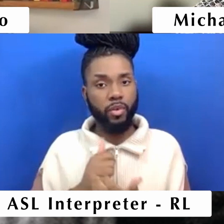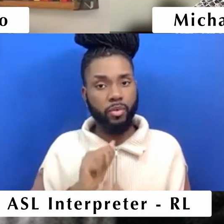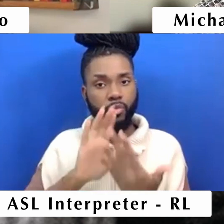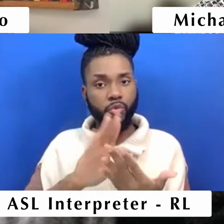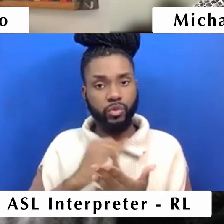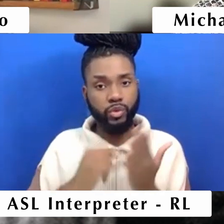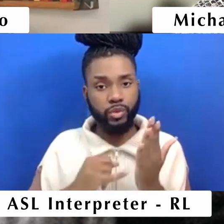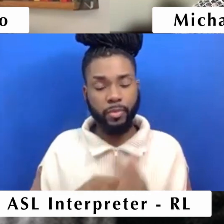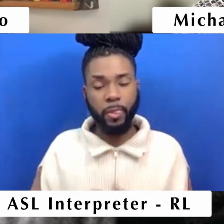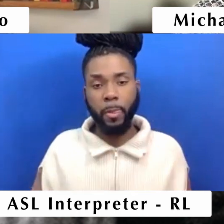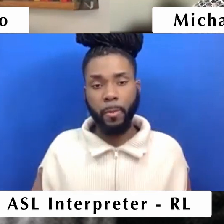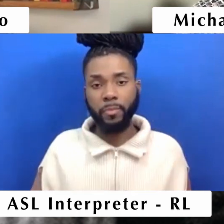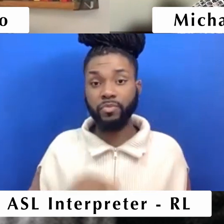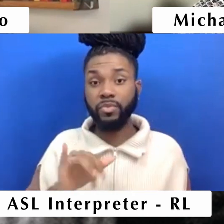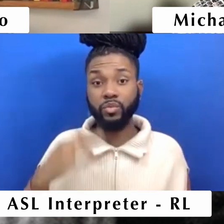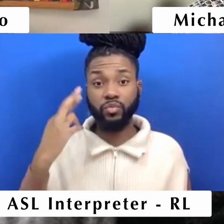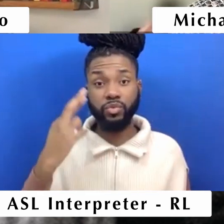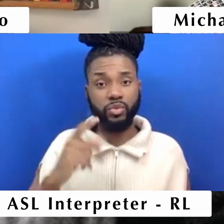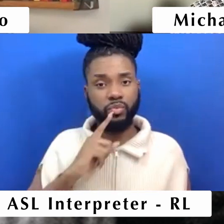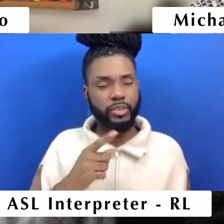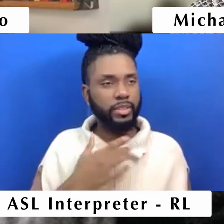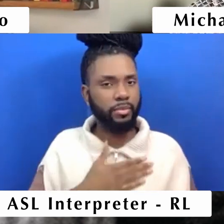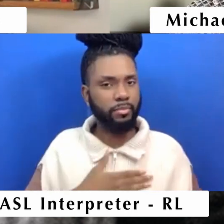that's why it's such a pleasure and joy to kind of